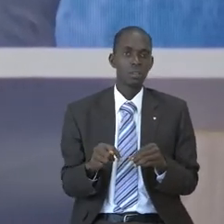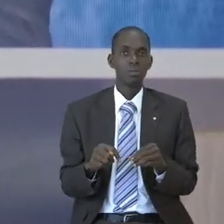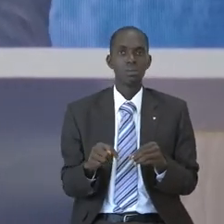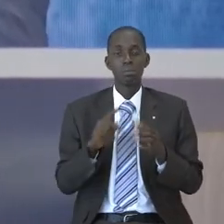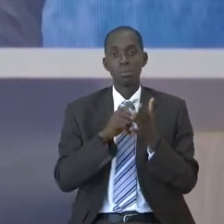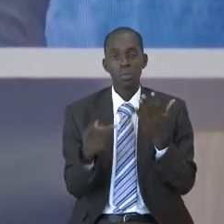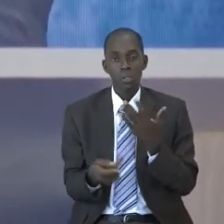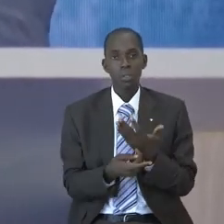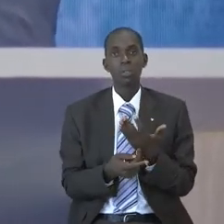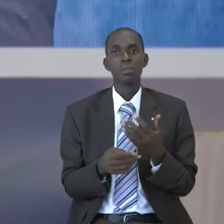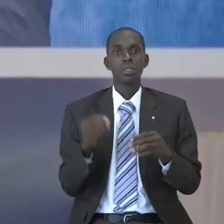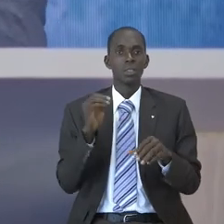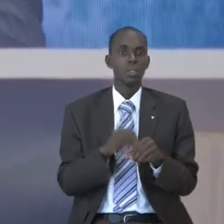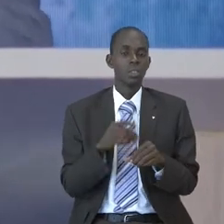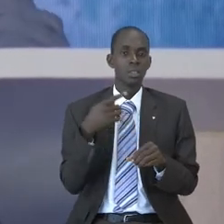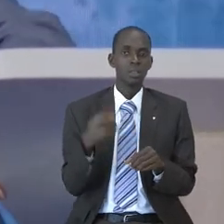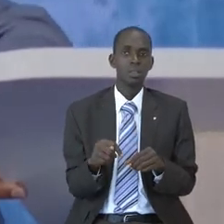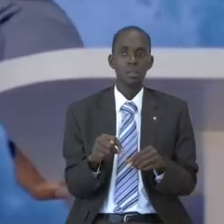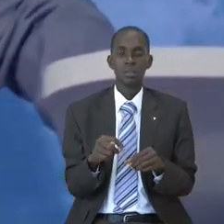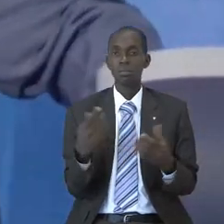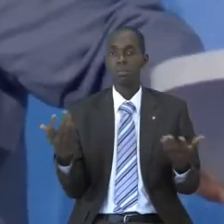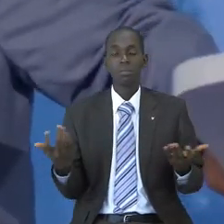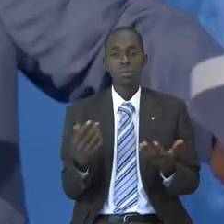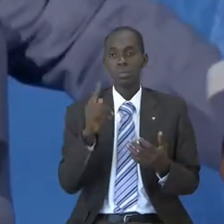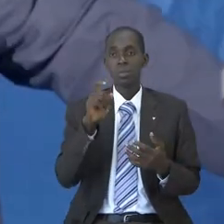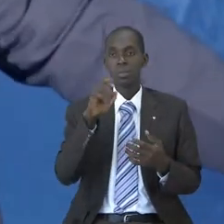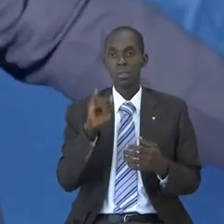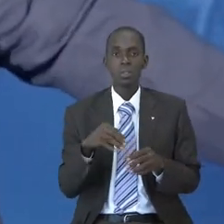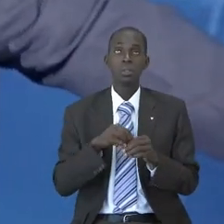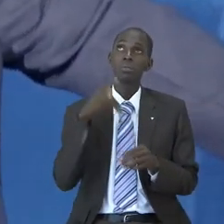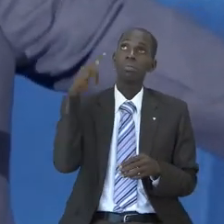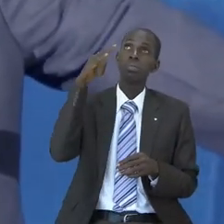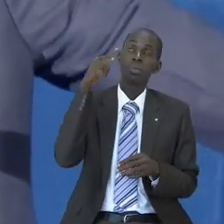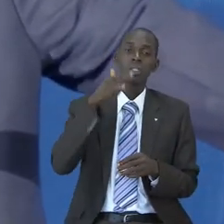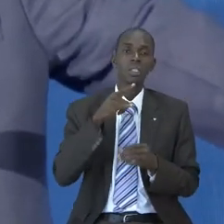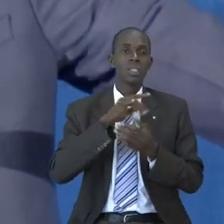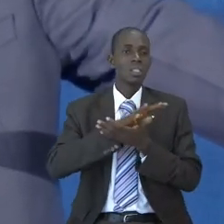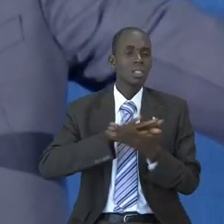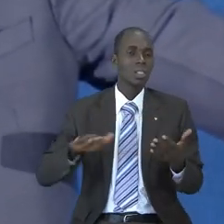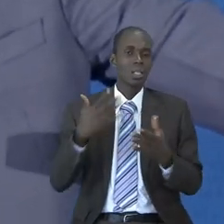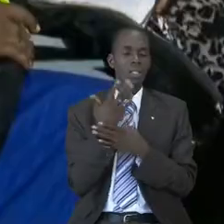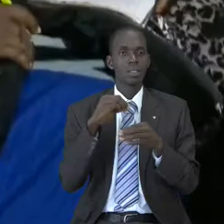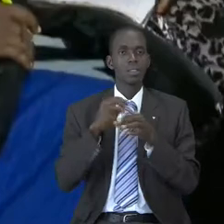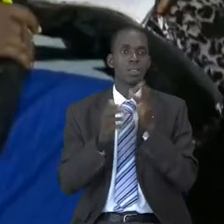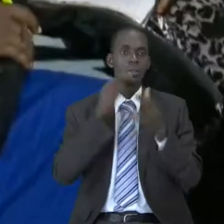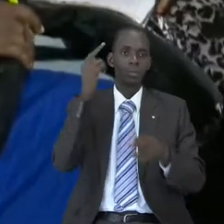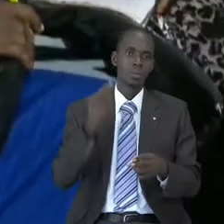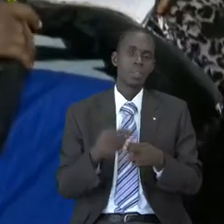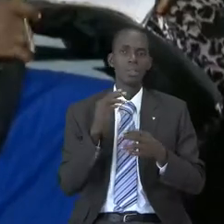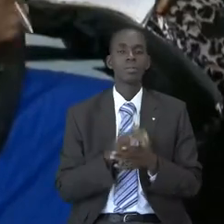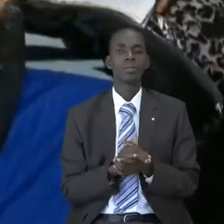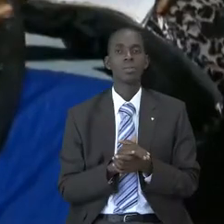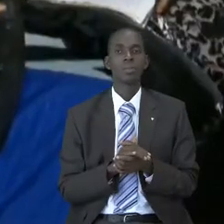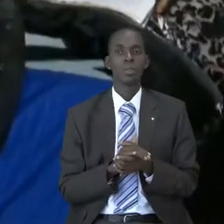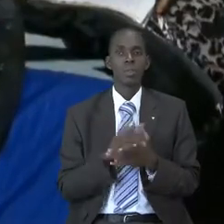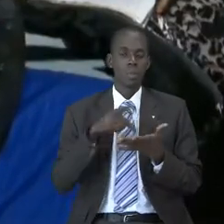we're in the taxi, we're in the plane, we're in the house, anywhere we are, clean hands in Jesus' name.